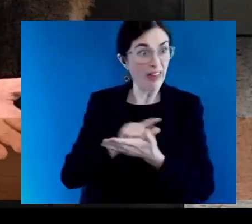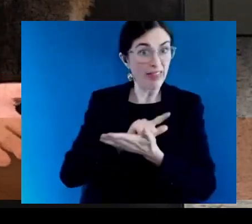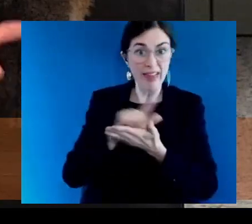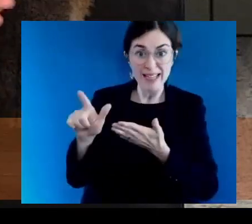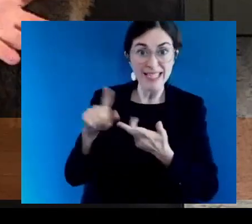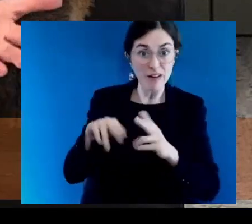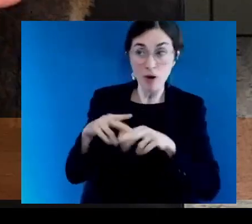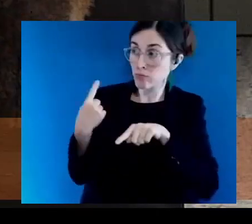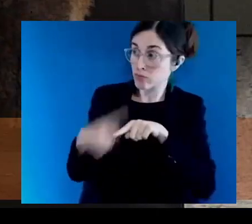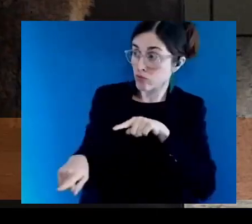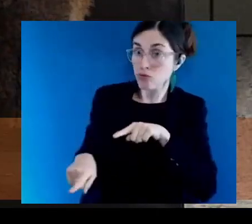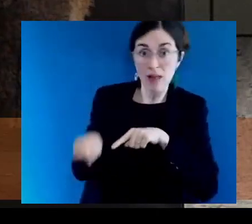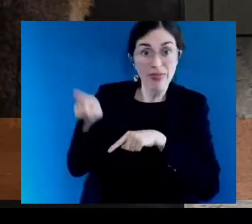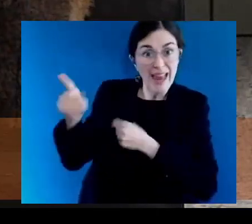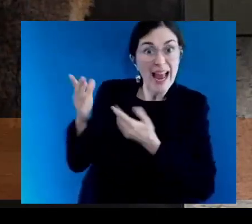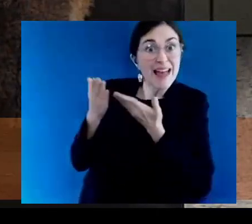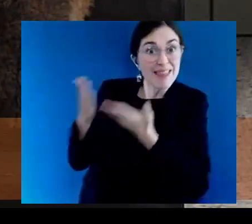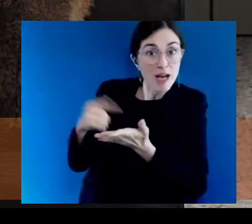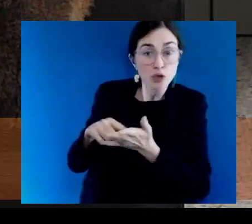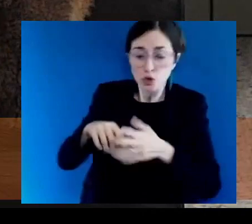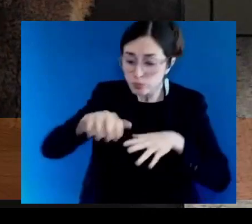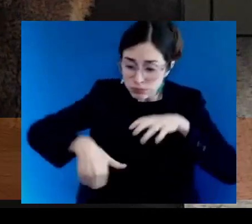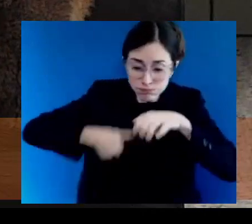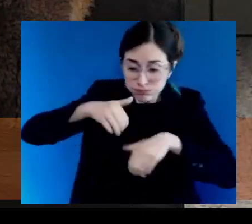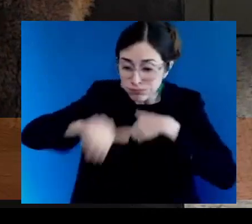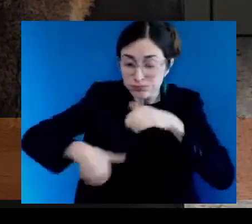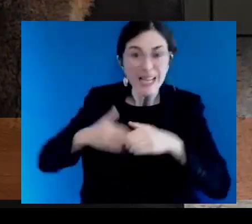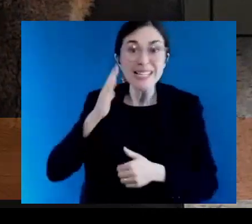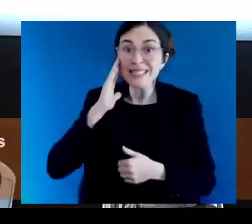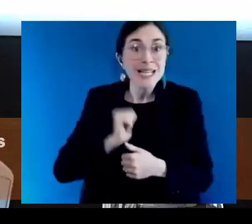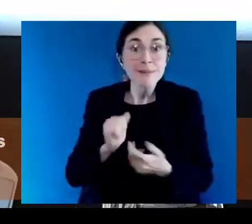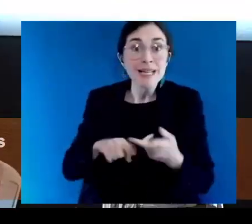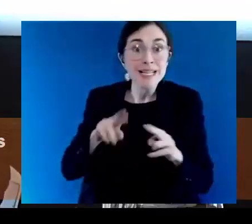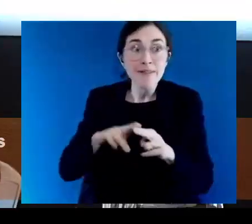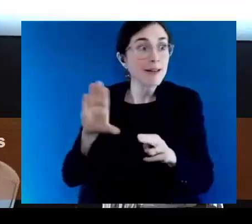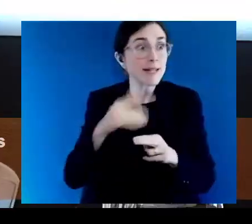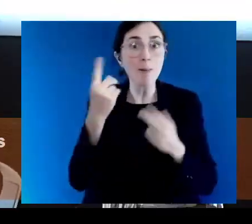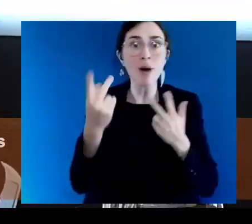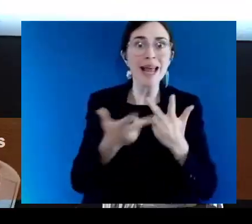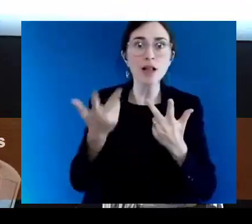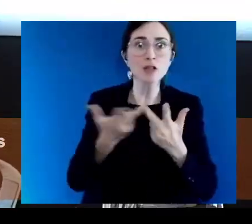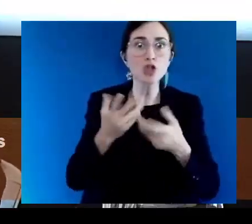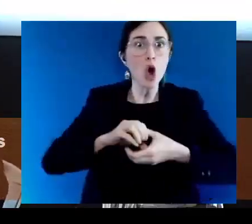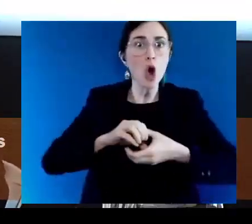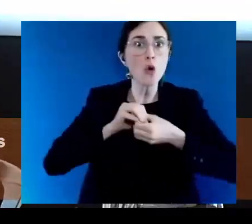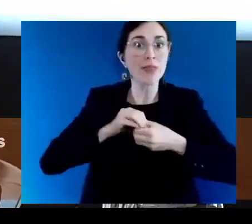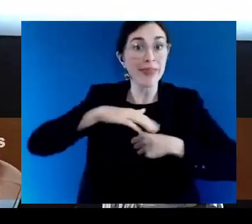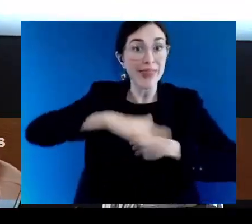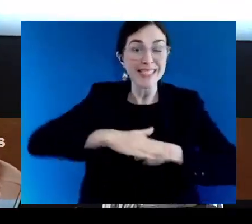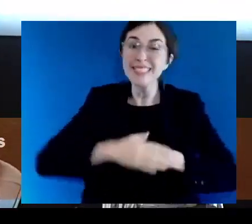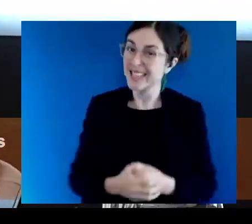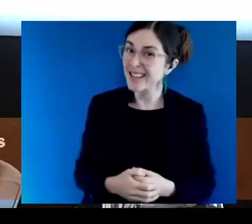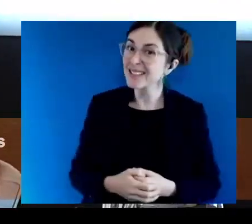extract resources regardless of those freehold titles. That's correct. There are, if you like,